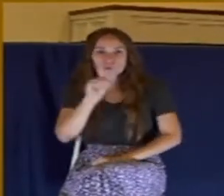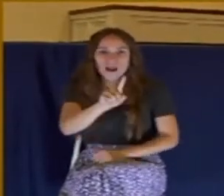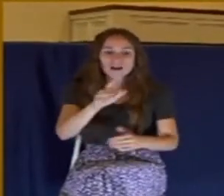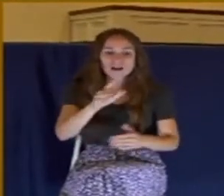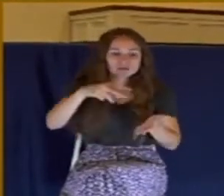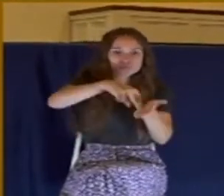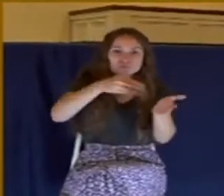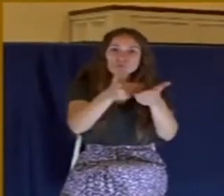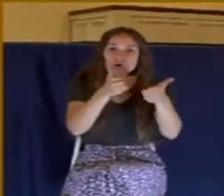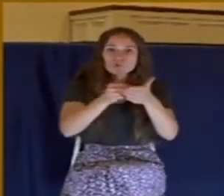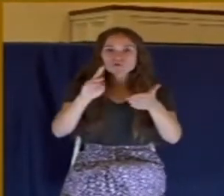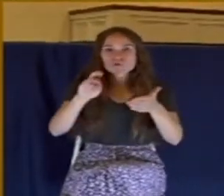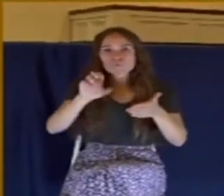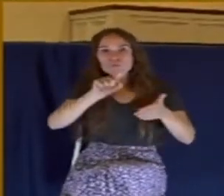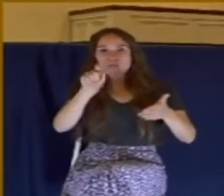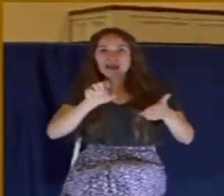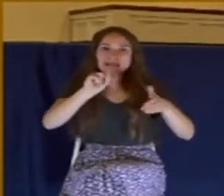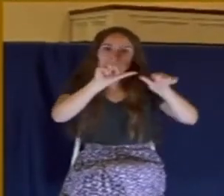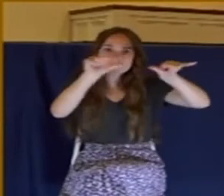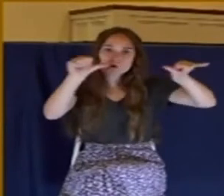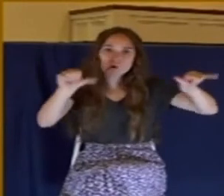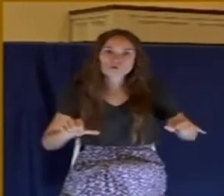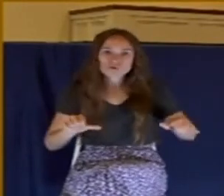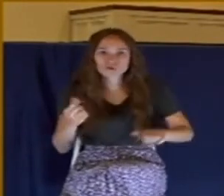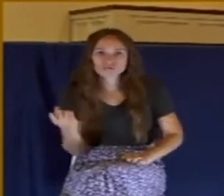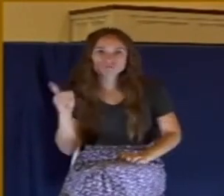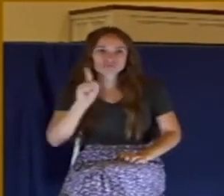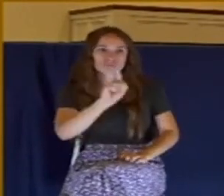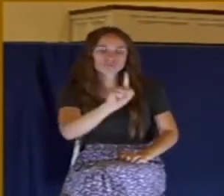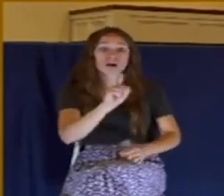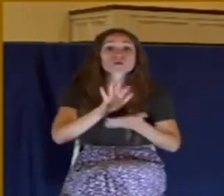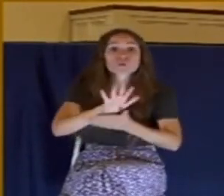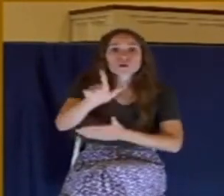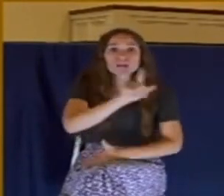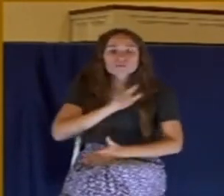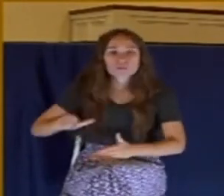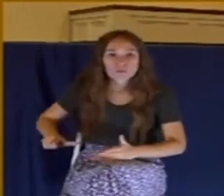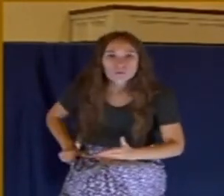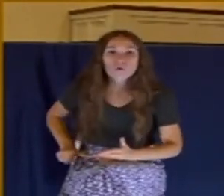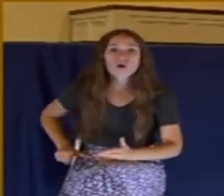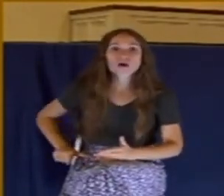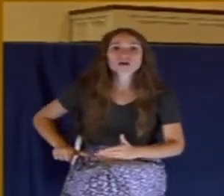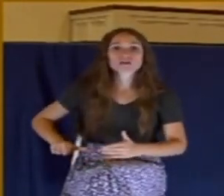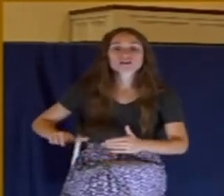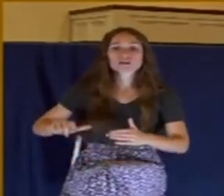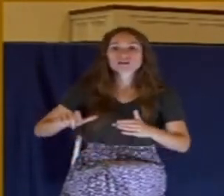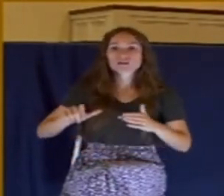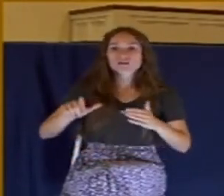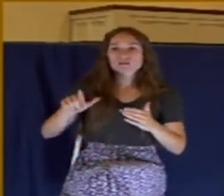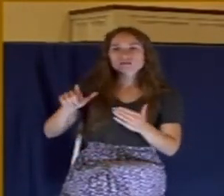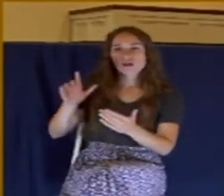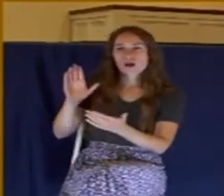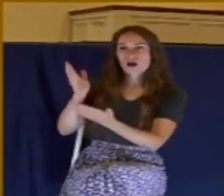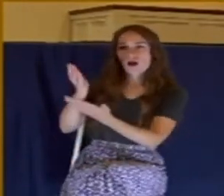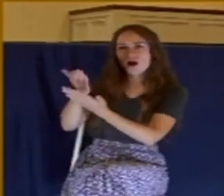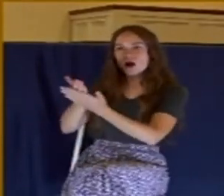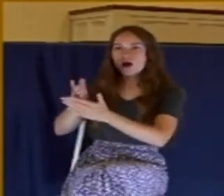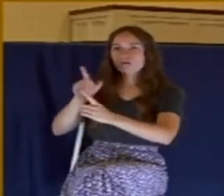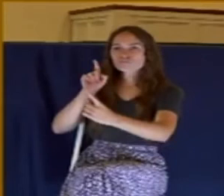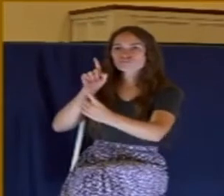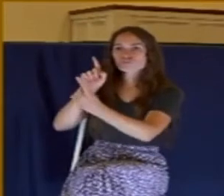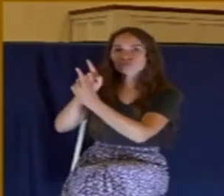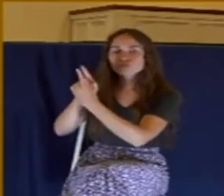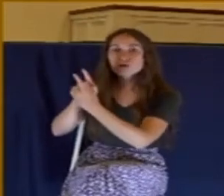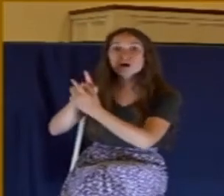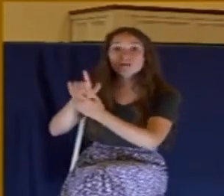glory of the Lord of Israel was gone up from the cherub whereon he was into the threshold of the house. And he called